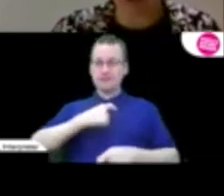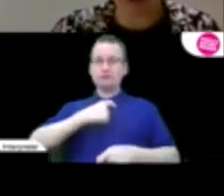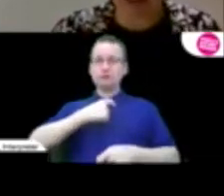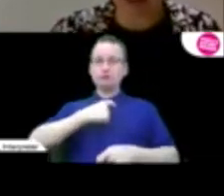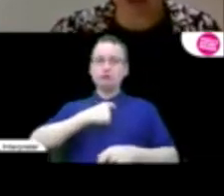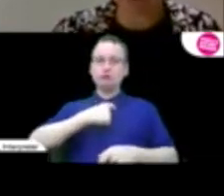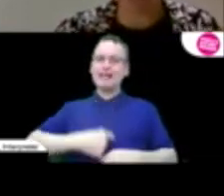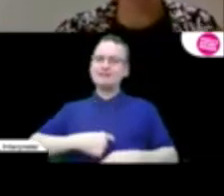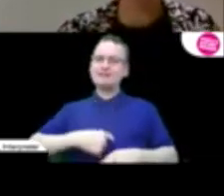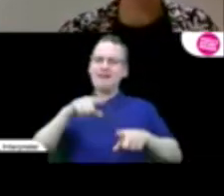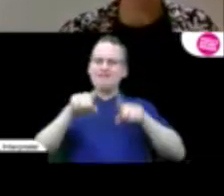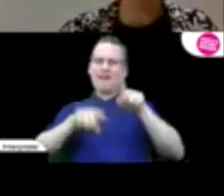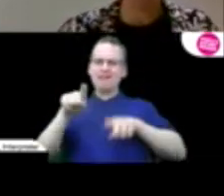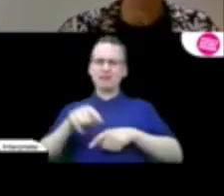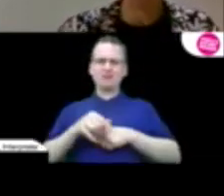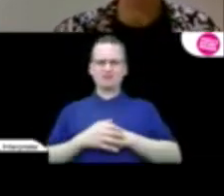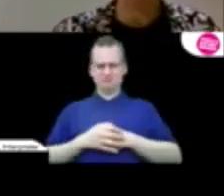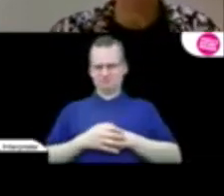very un-English.